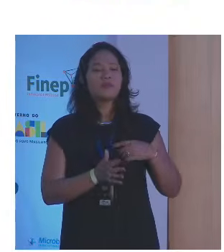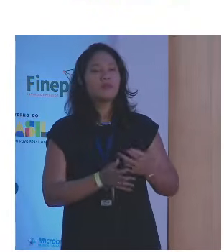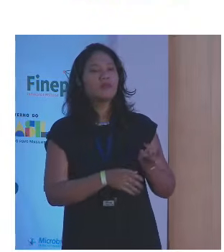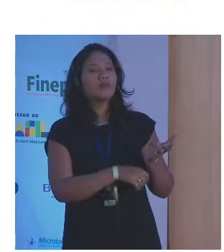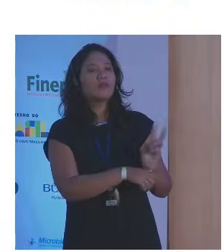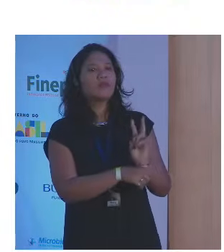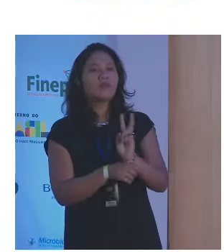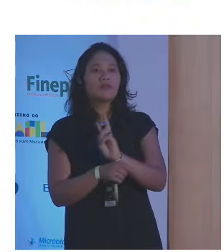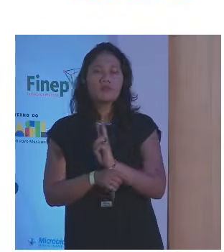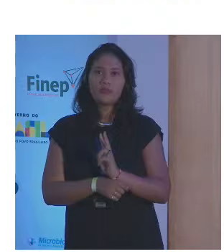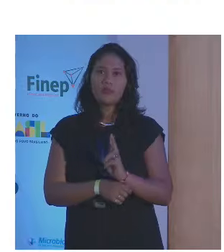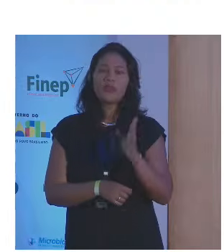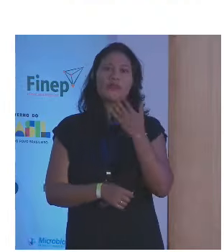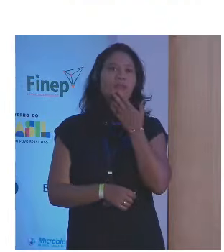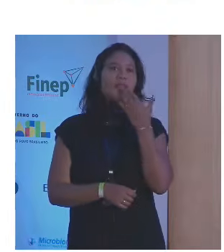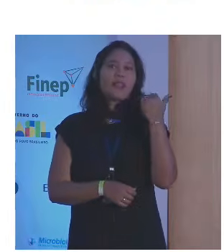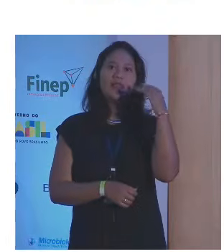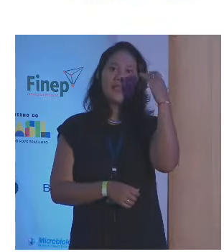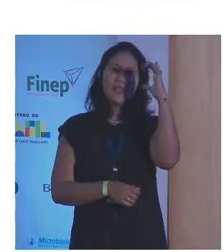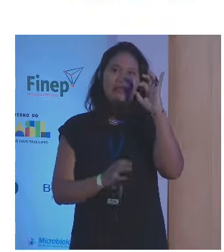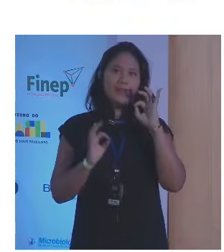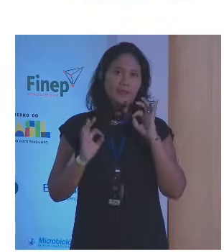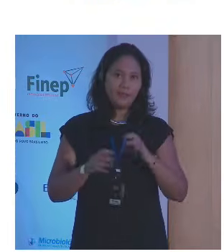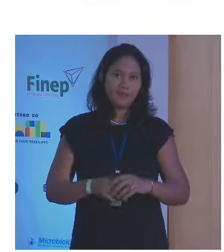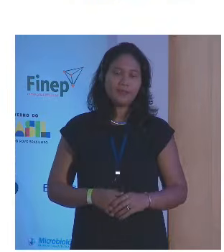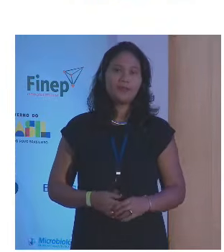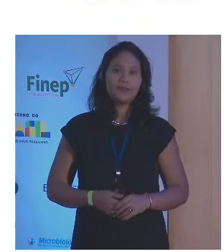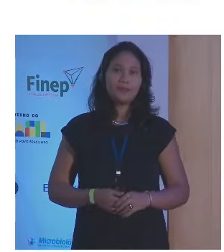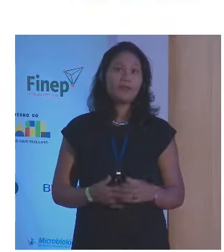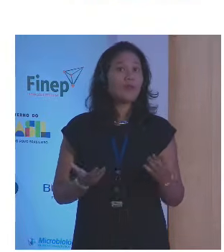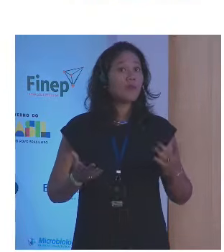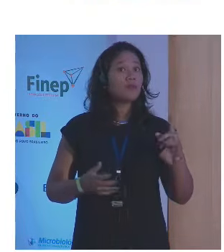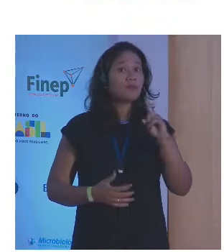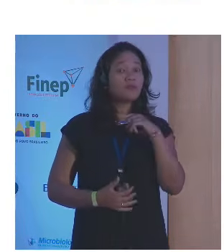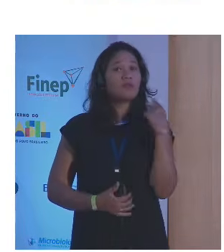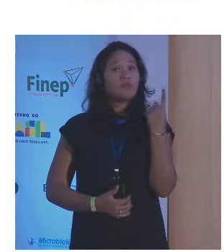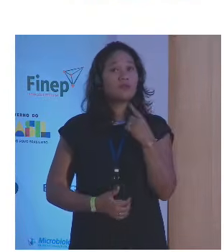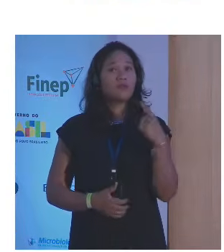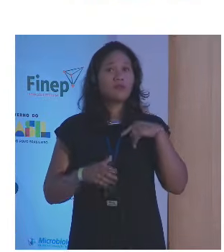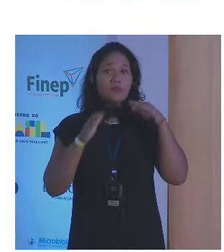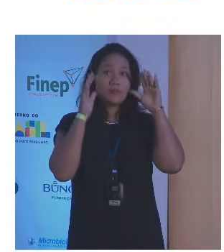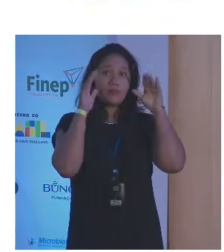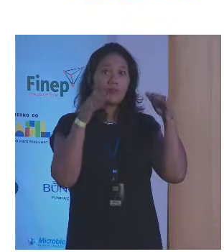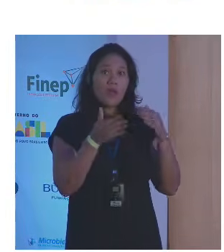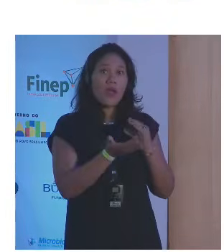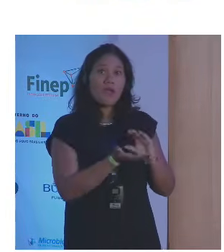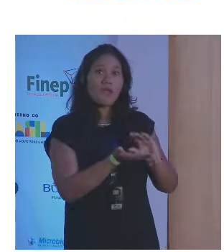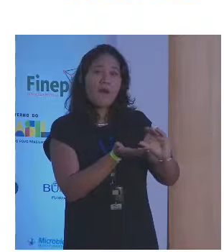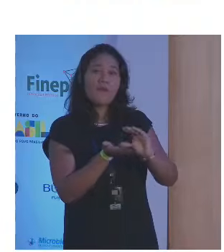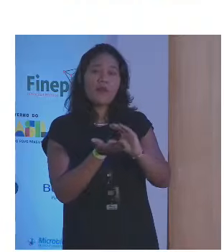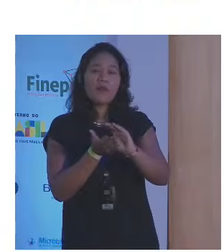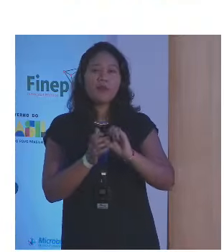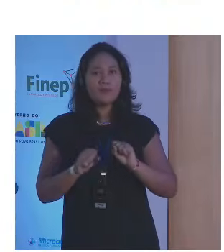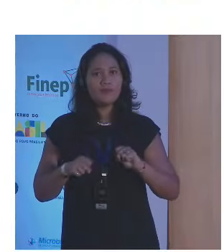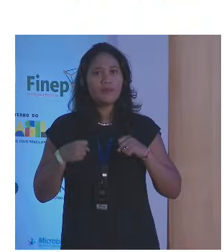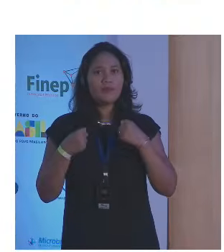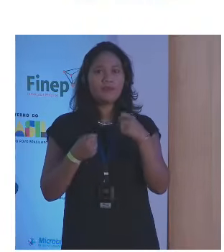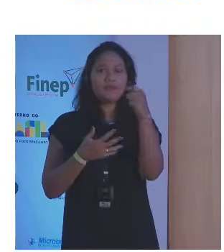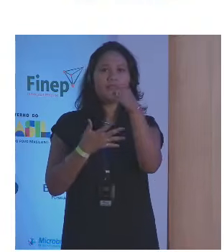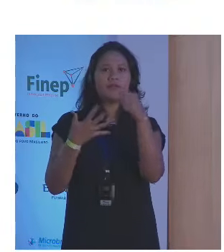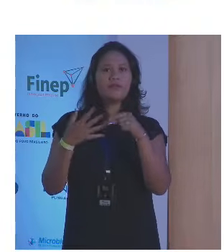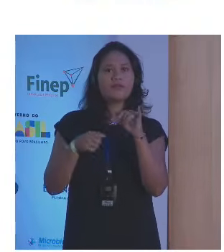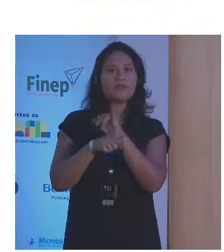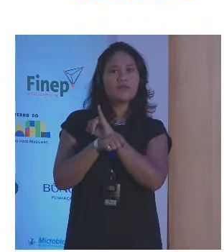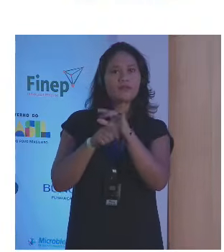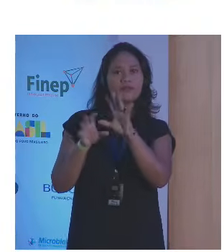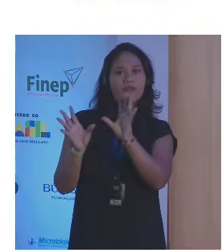based on the best science. So we have invented and we have invested efforts in defining all the methods and the tools, this